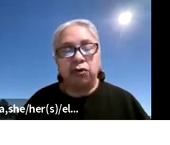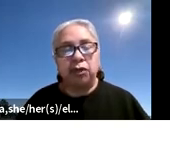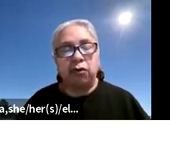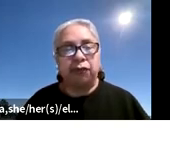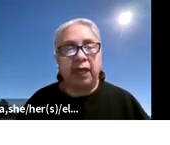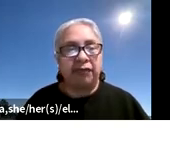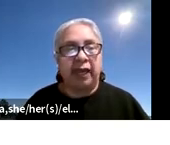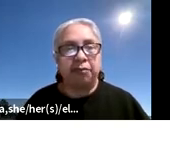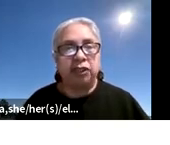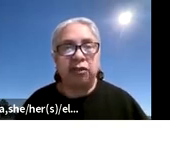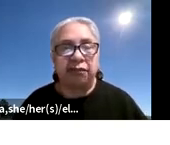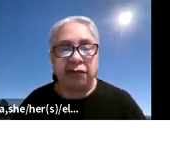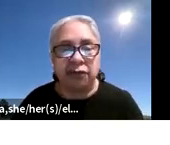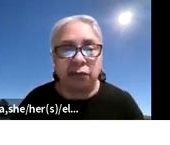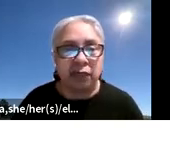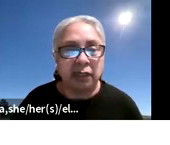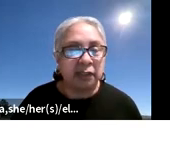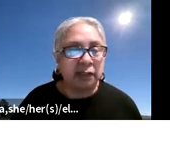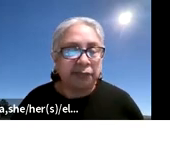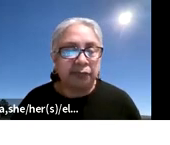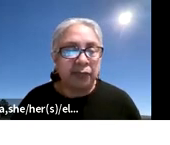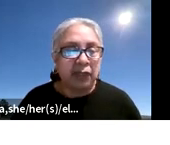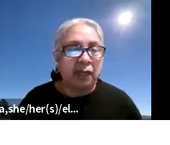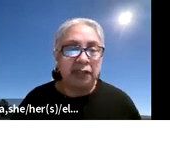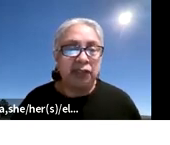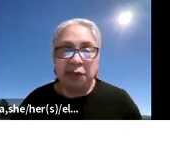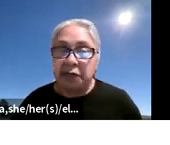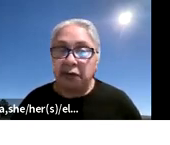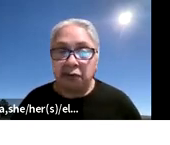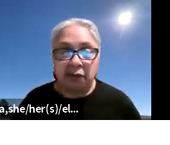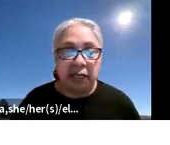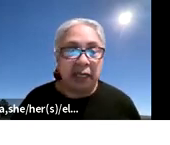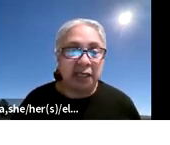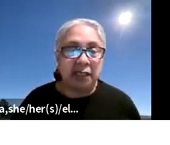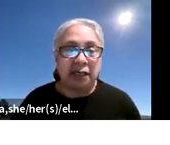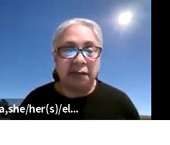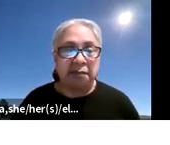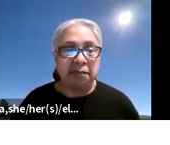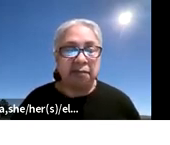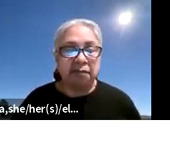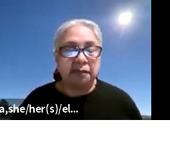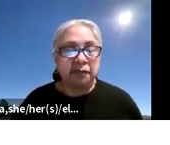We don't know if we have an aptitude for this work until we know. And